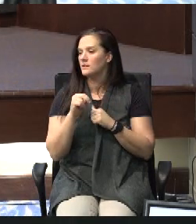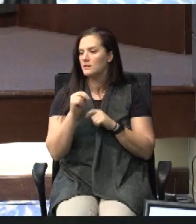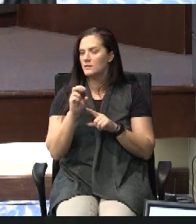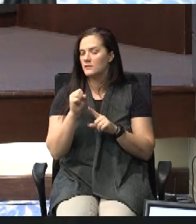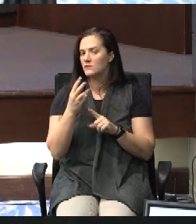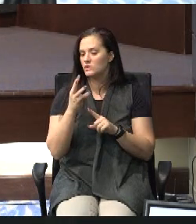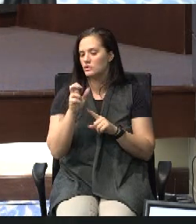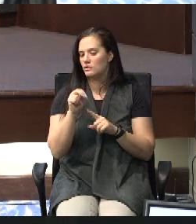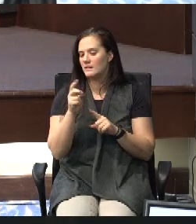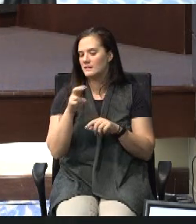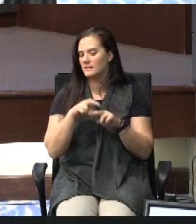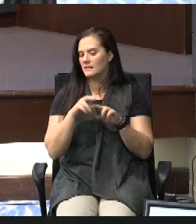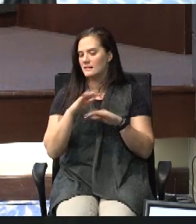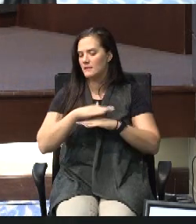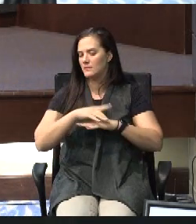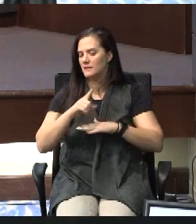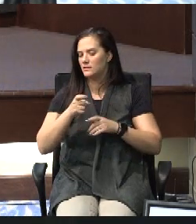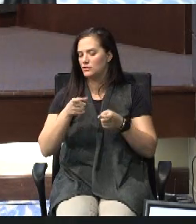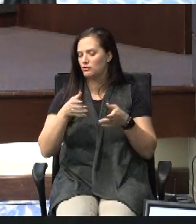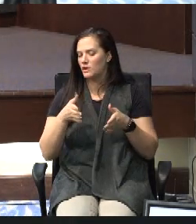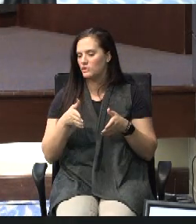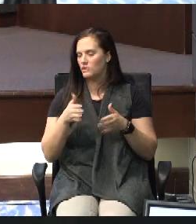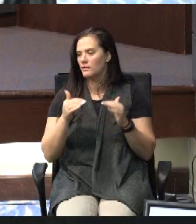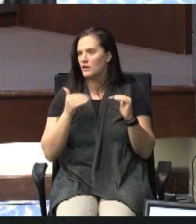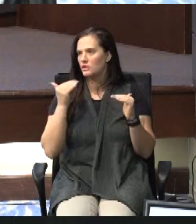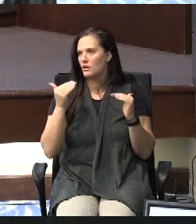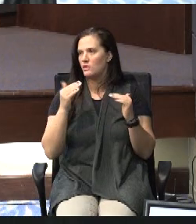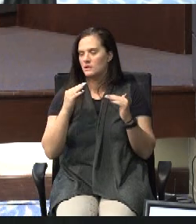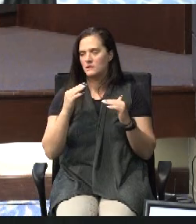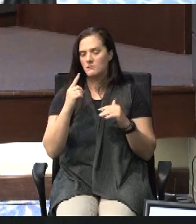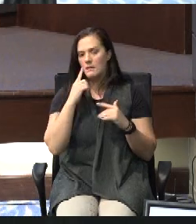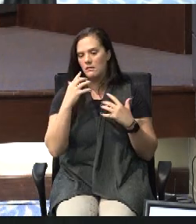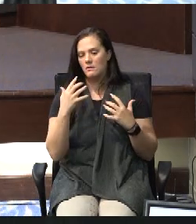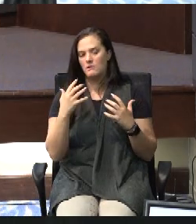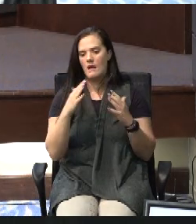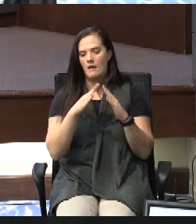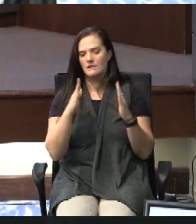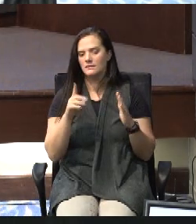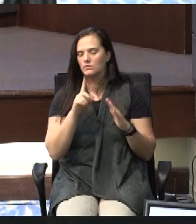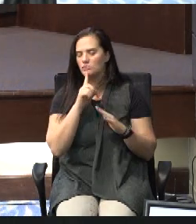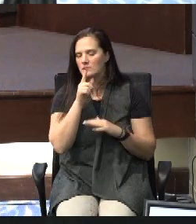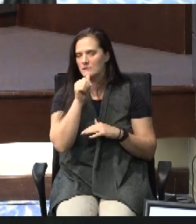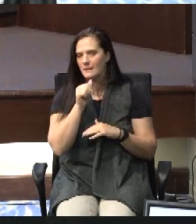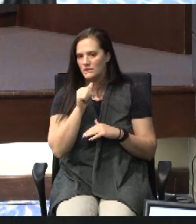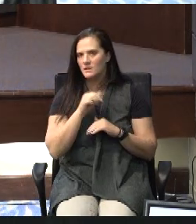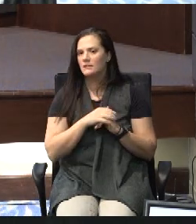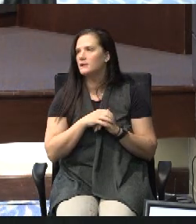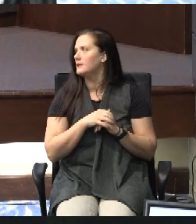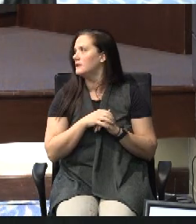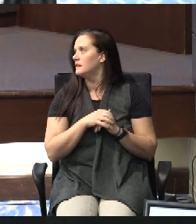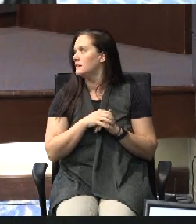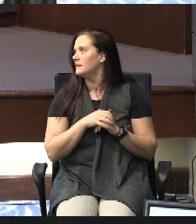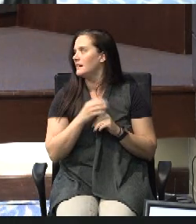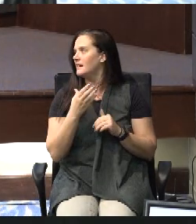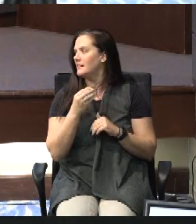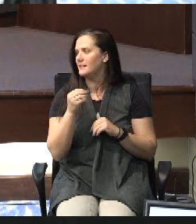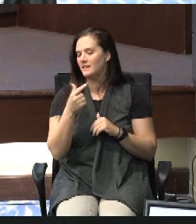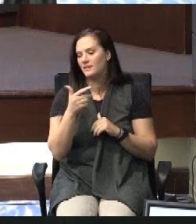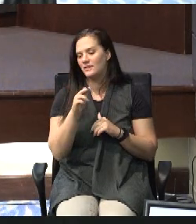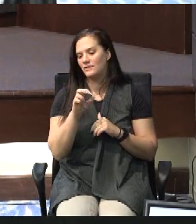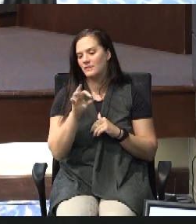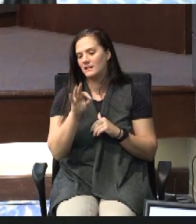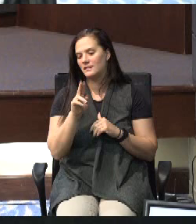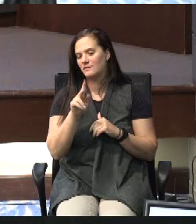one just here at the table, he's the Director of Adult Mental Housing. He's been super patient and graceful in